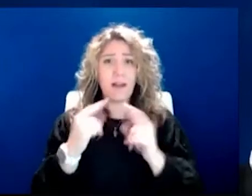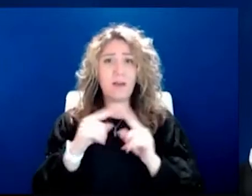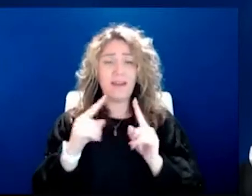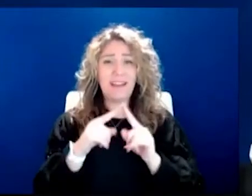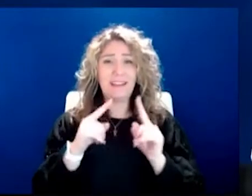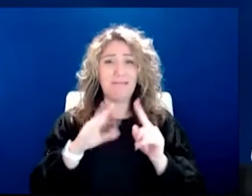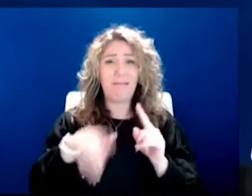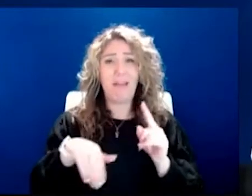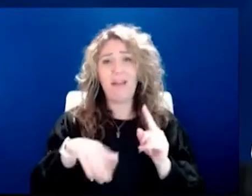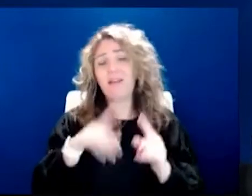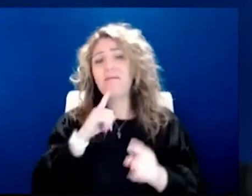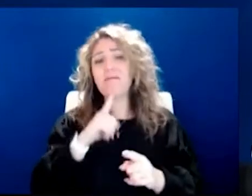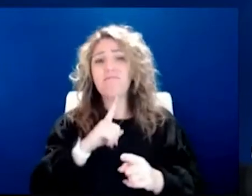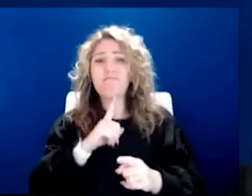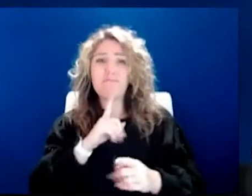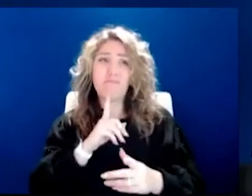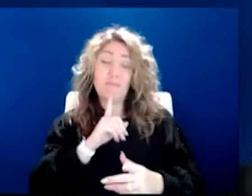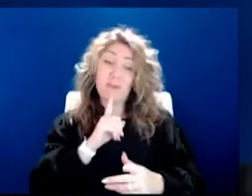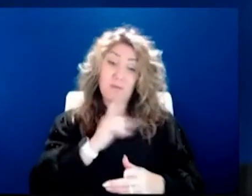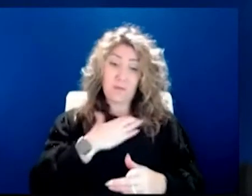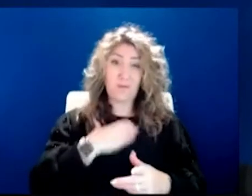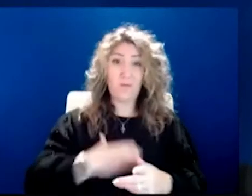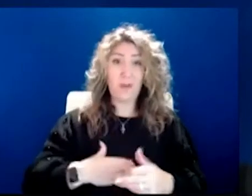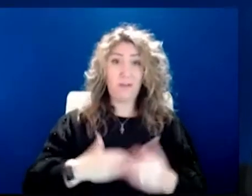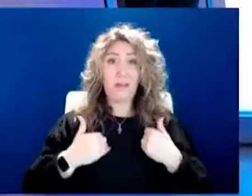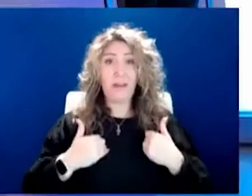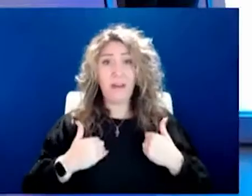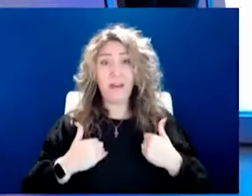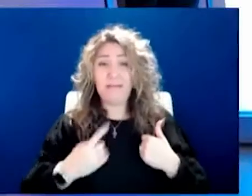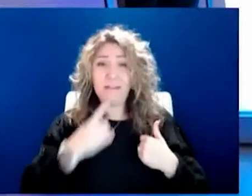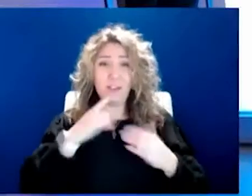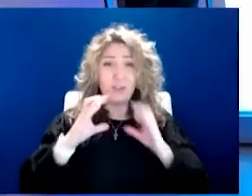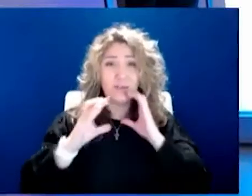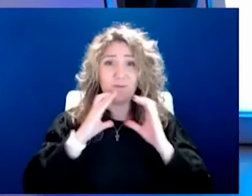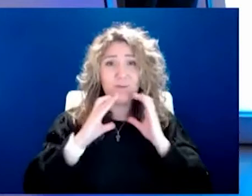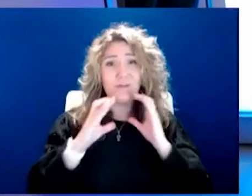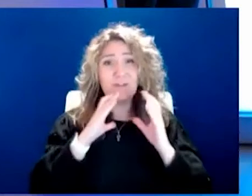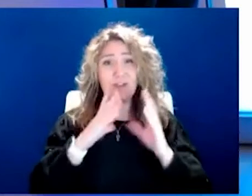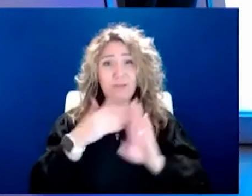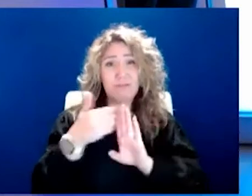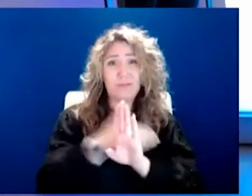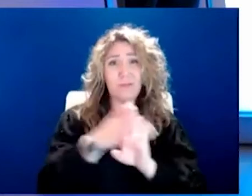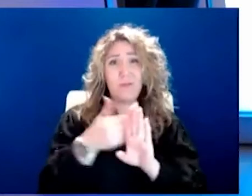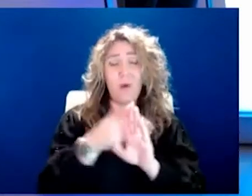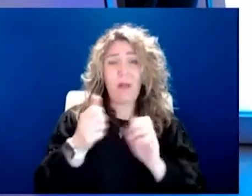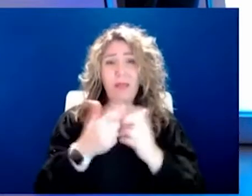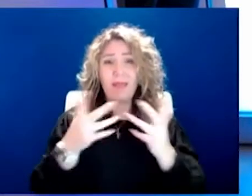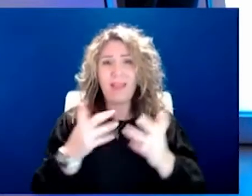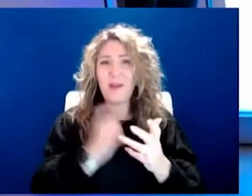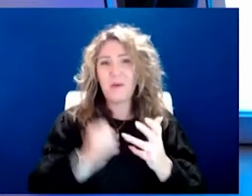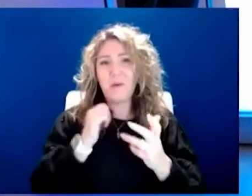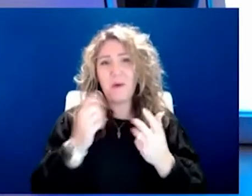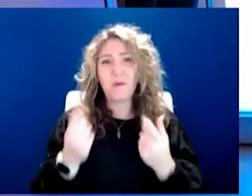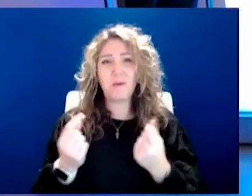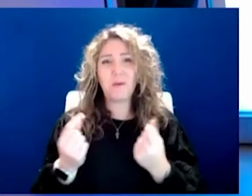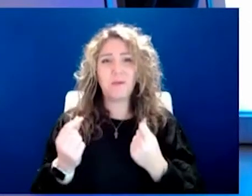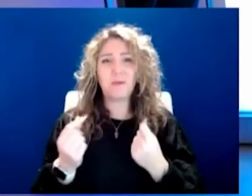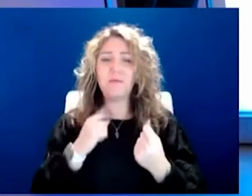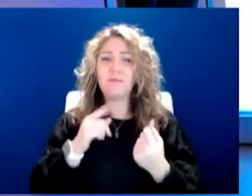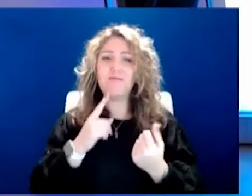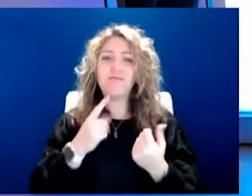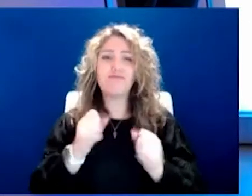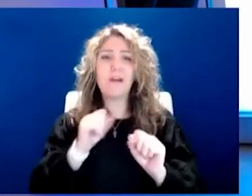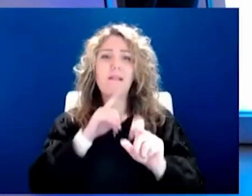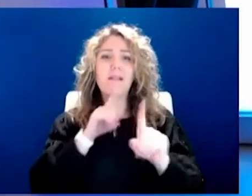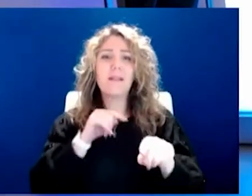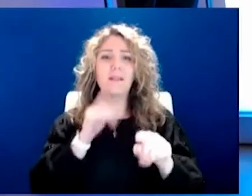would have had this serious conversation sooner. There's not a lot you won't do. You said you try to answer the request. You've even